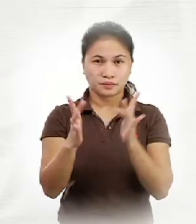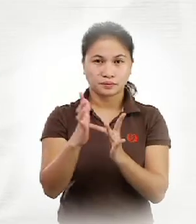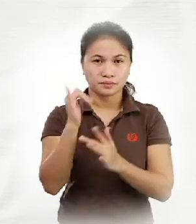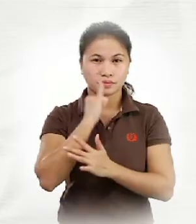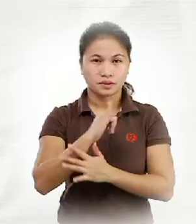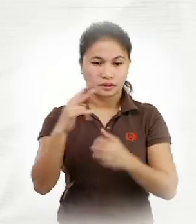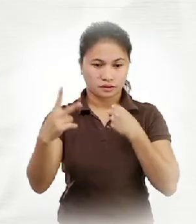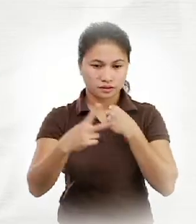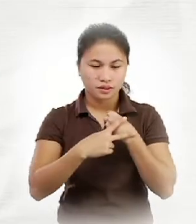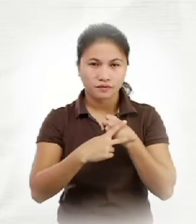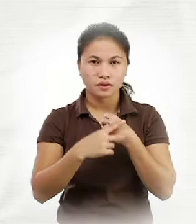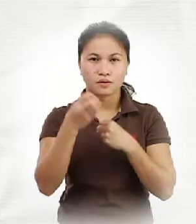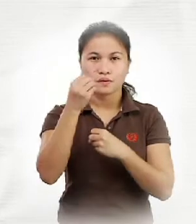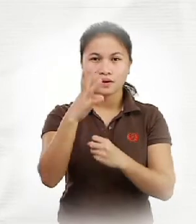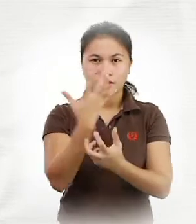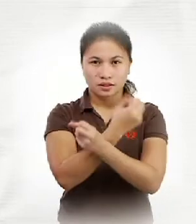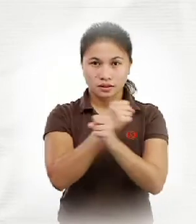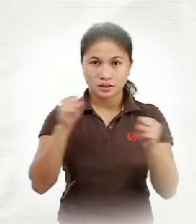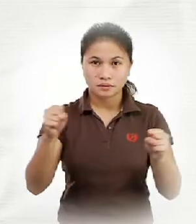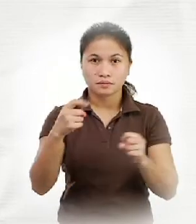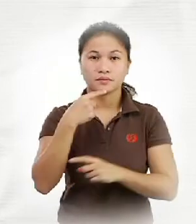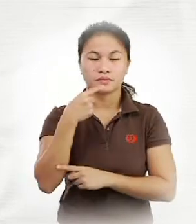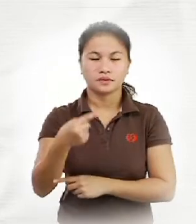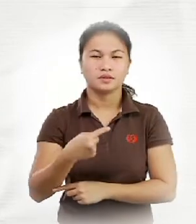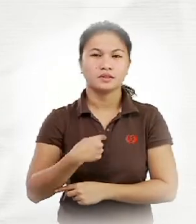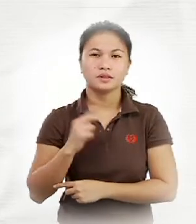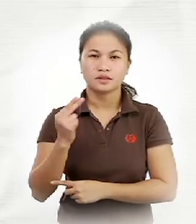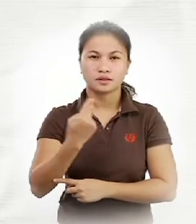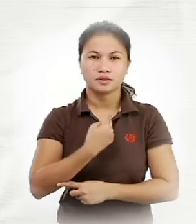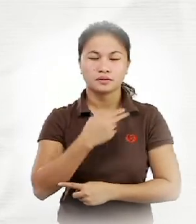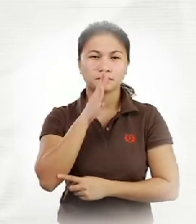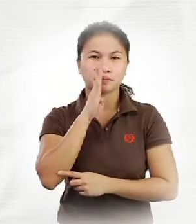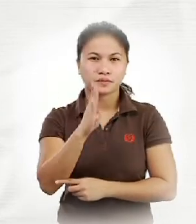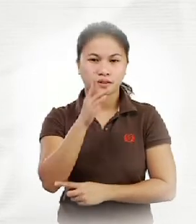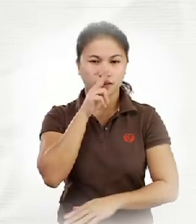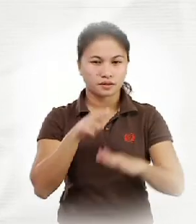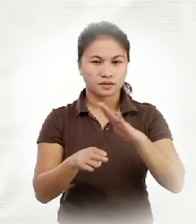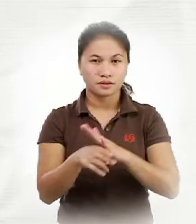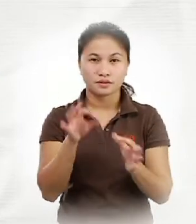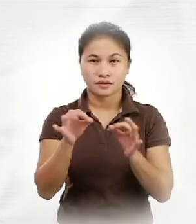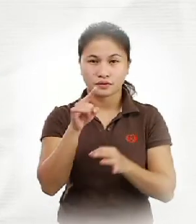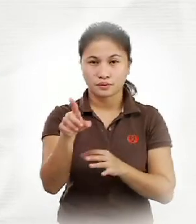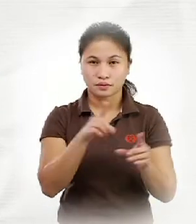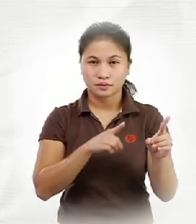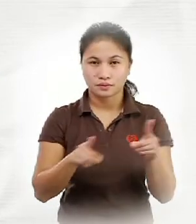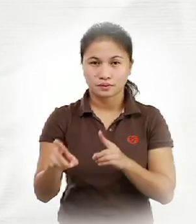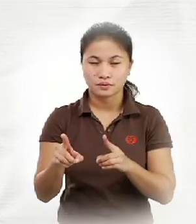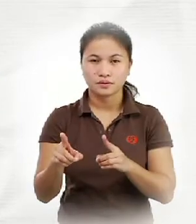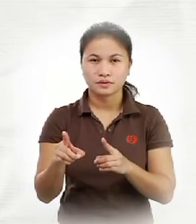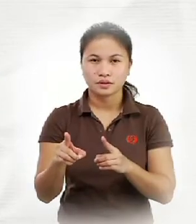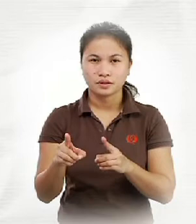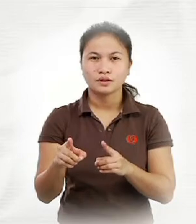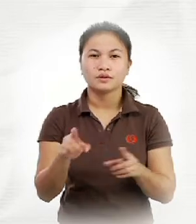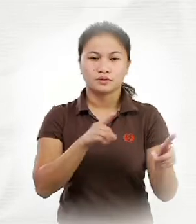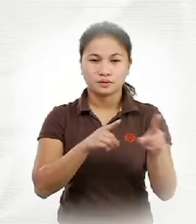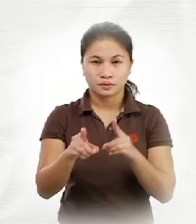by telling us, be humble. And if you do good things, do them with